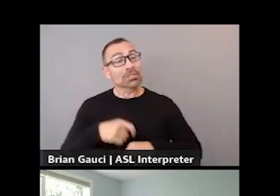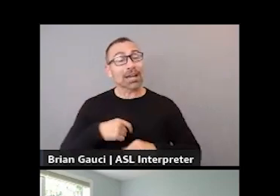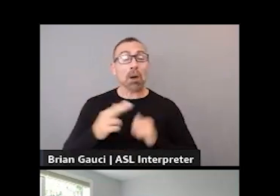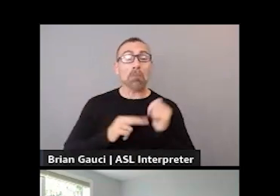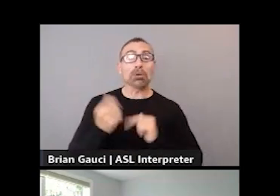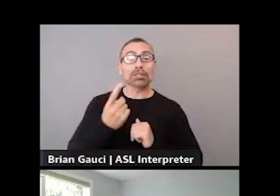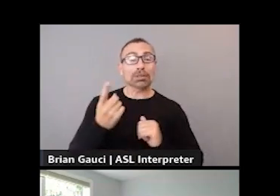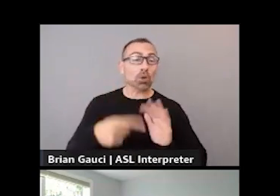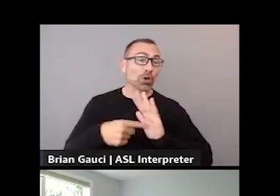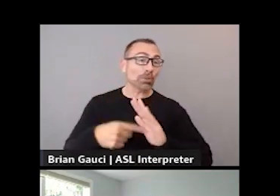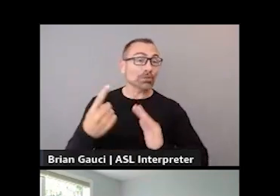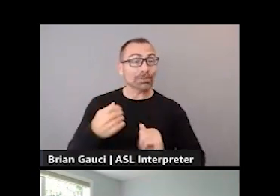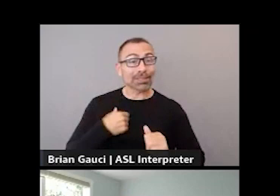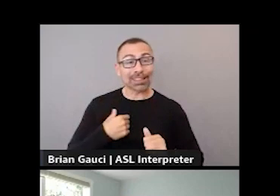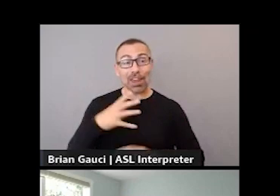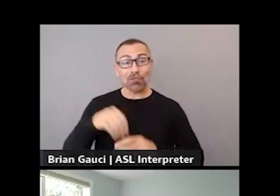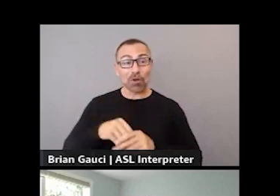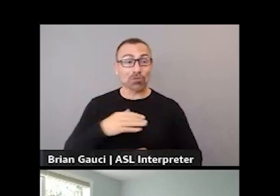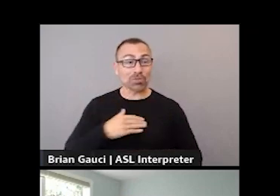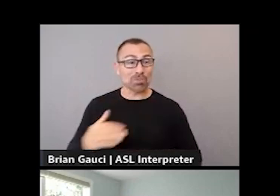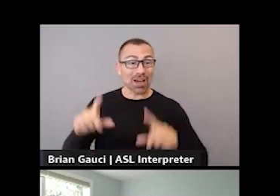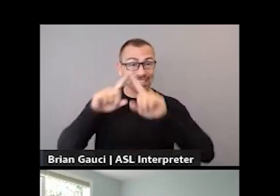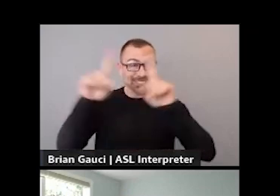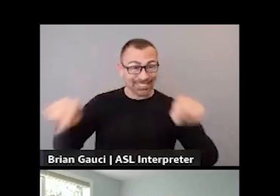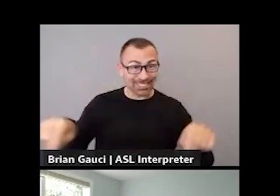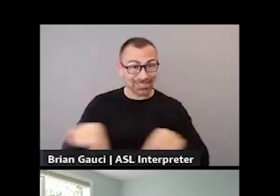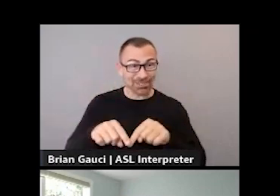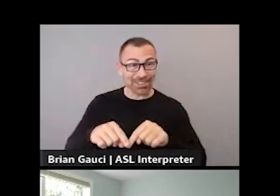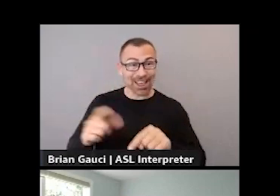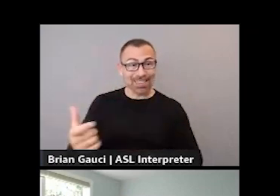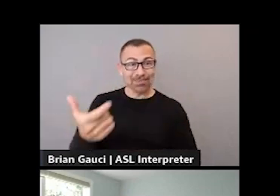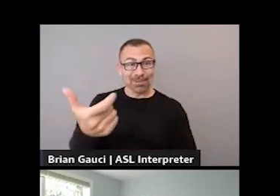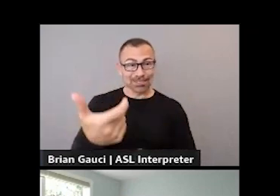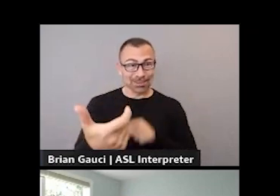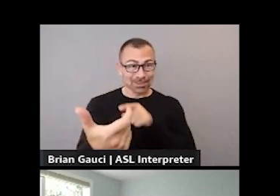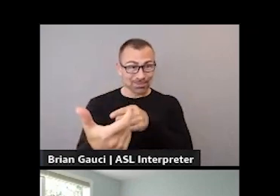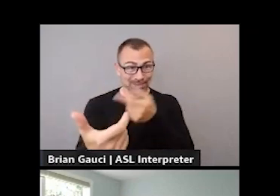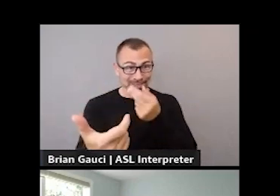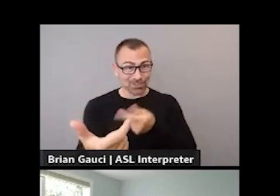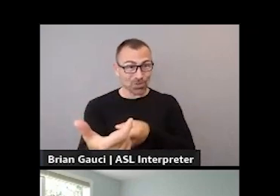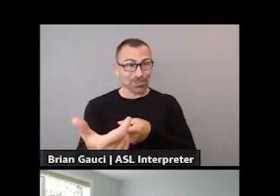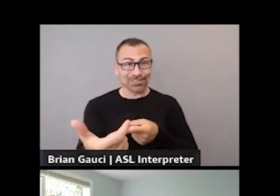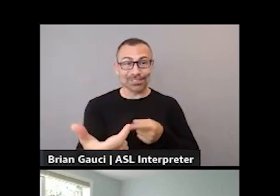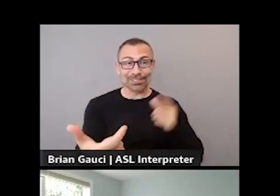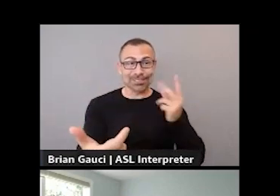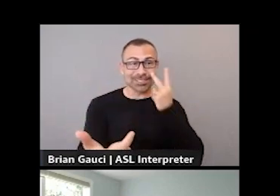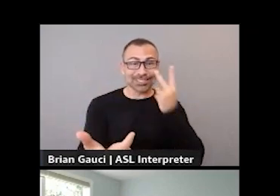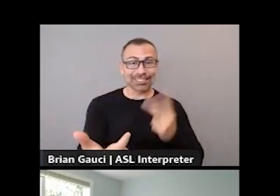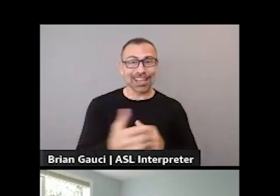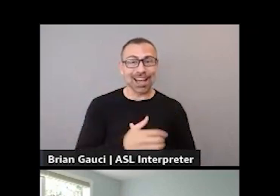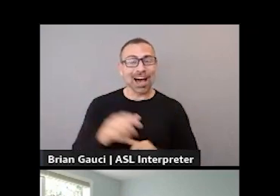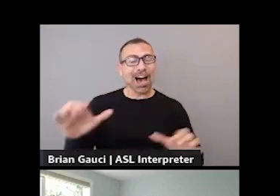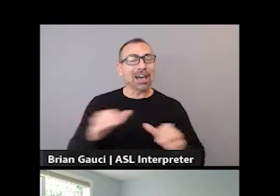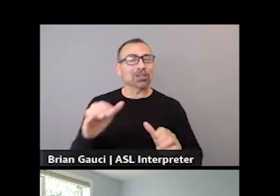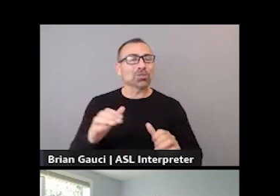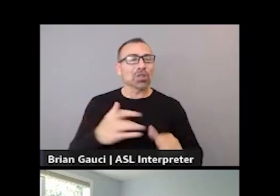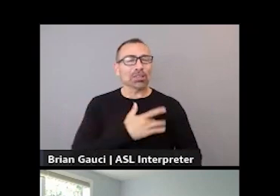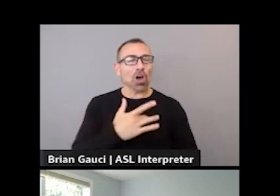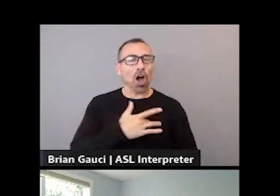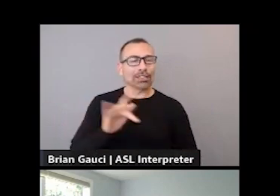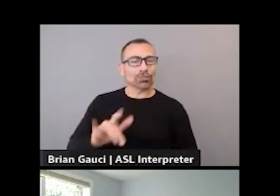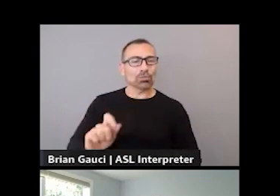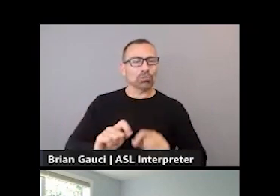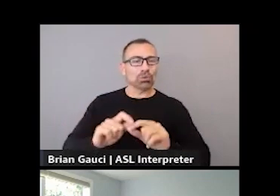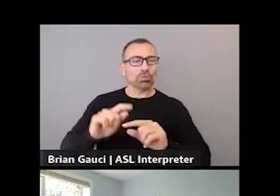involves my screen being shown on the stream. So I can do a little couple hearts. Do you show up to every stream with your fishing